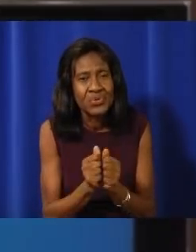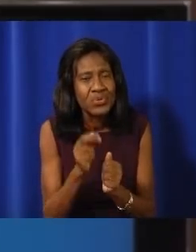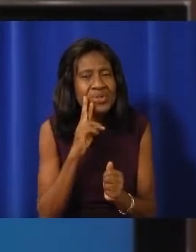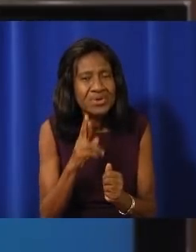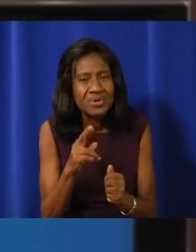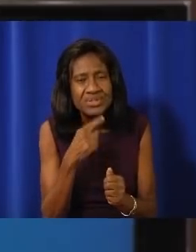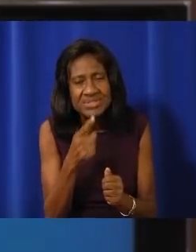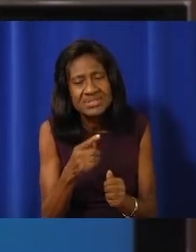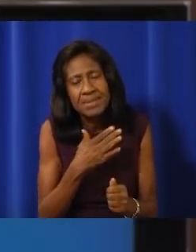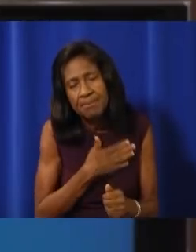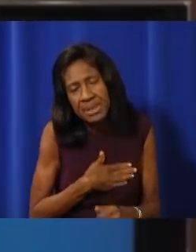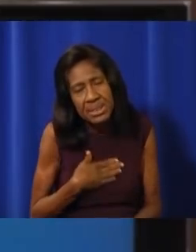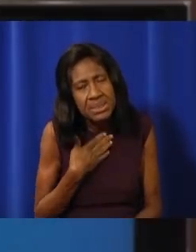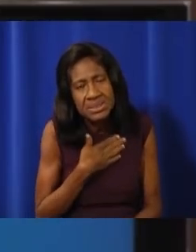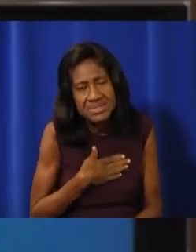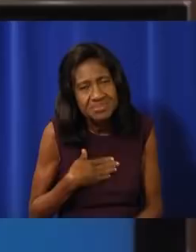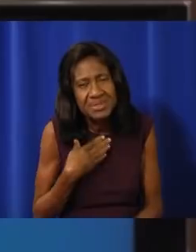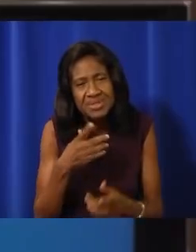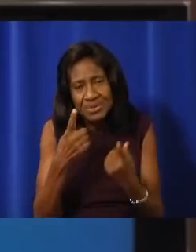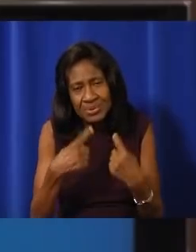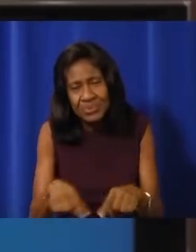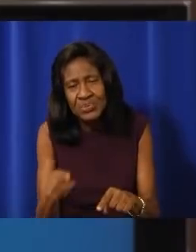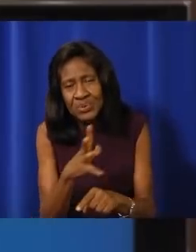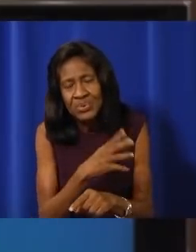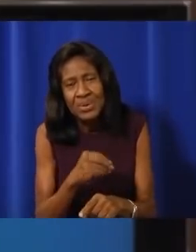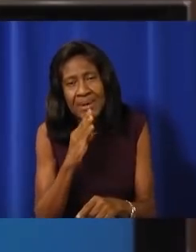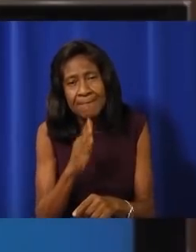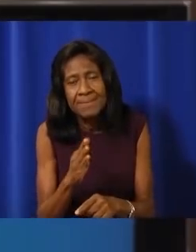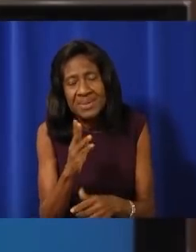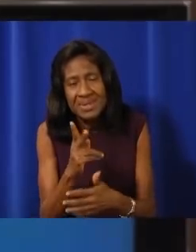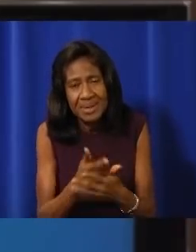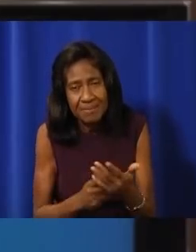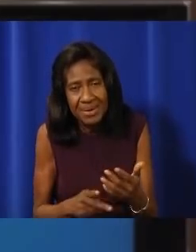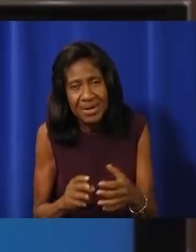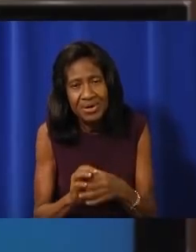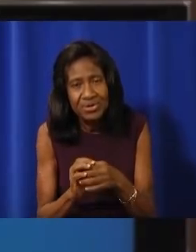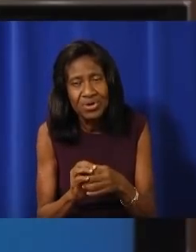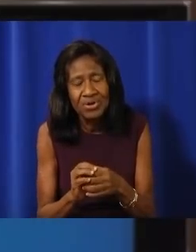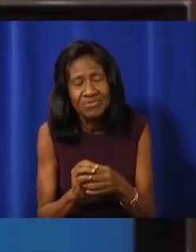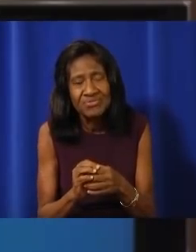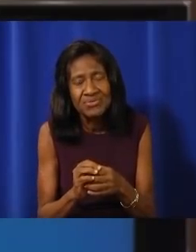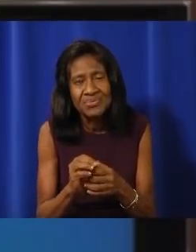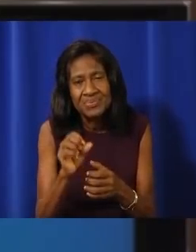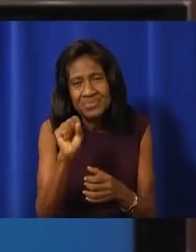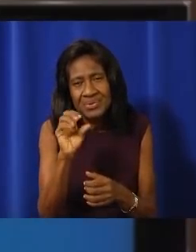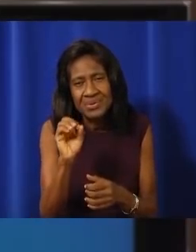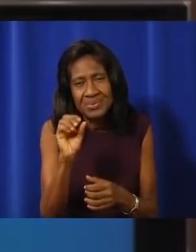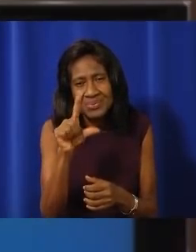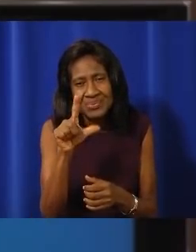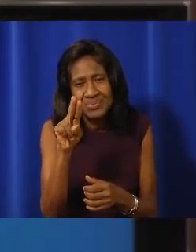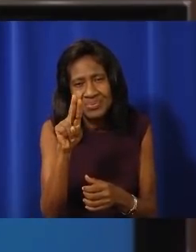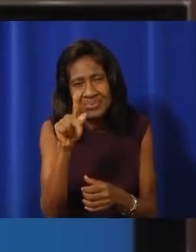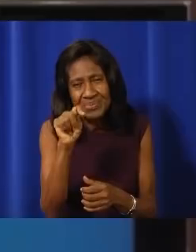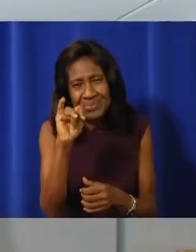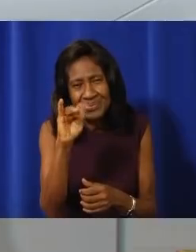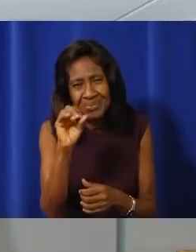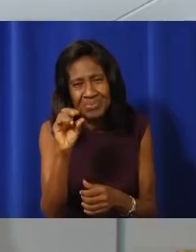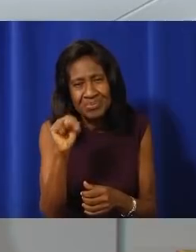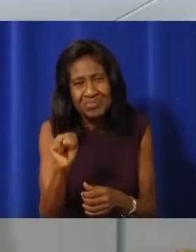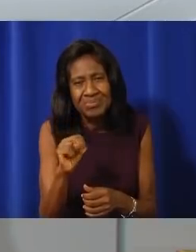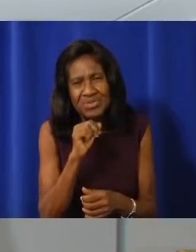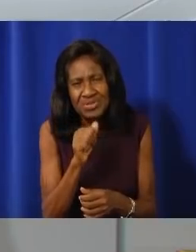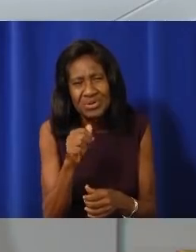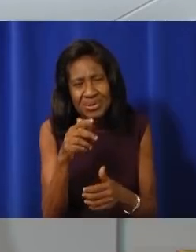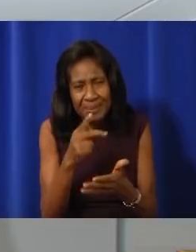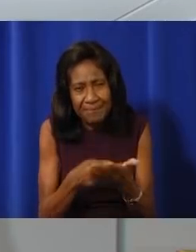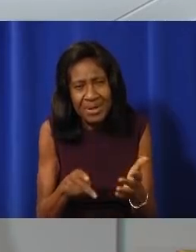appeal to you to please go and be a part of the solution and not a part of the problem. Thank you, Donna. Your Excellency? No, thank you very